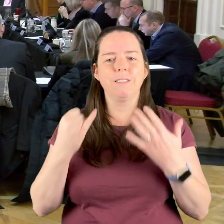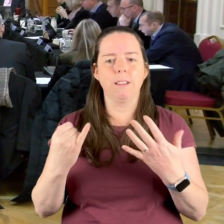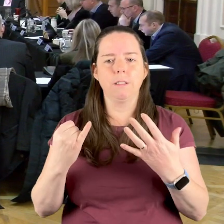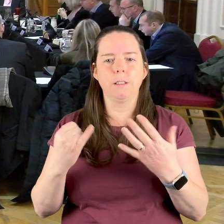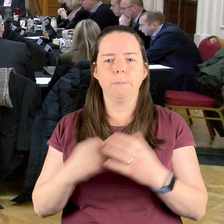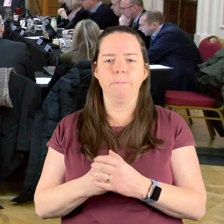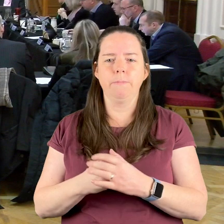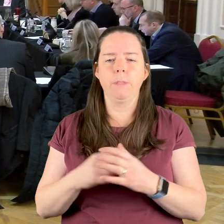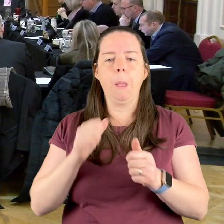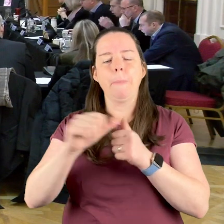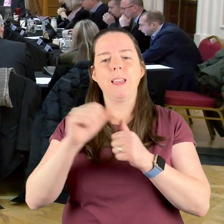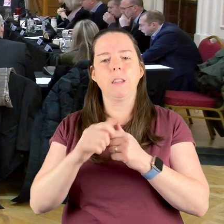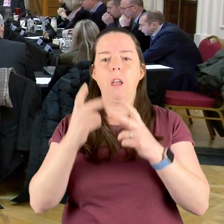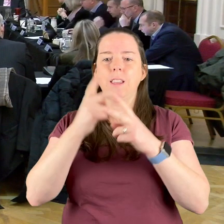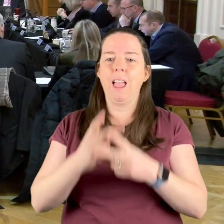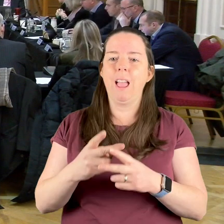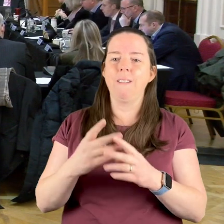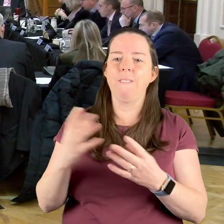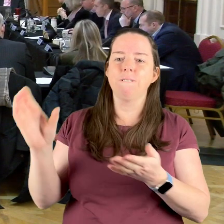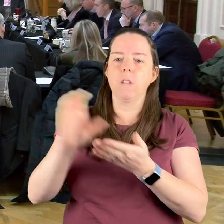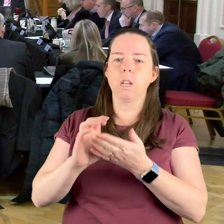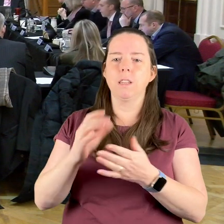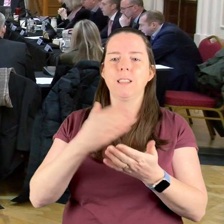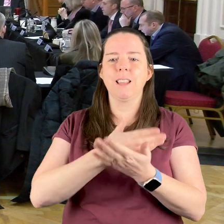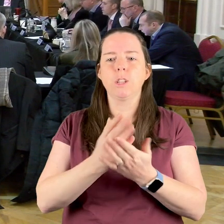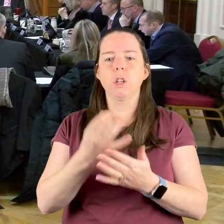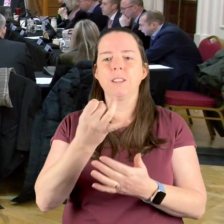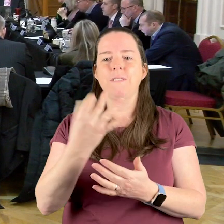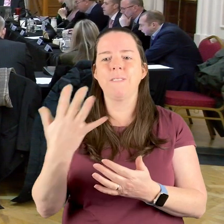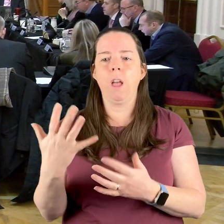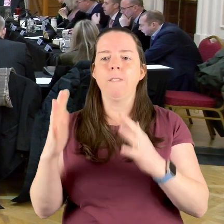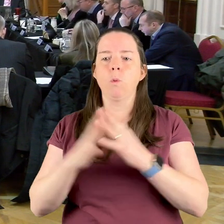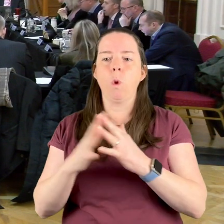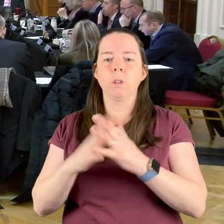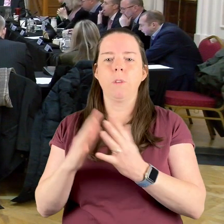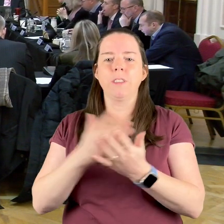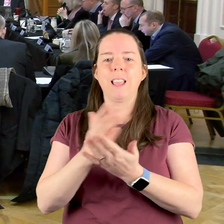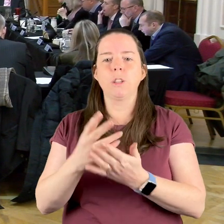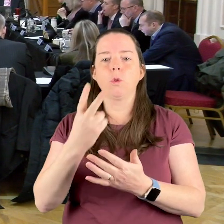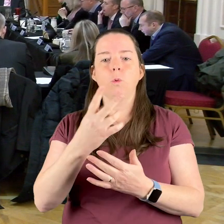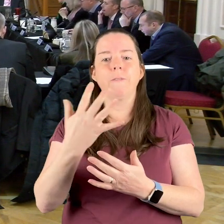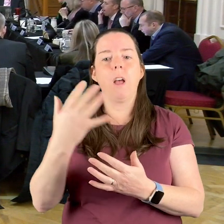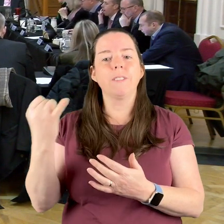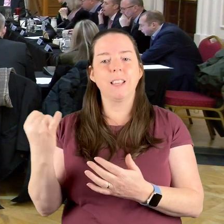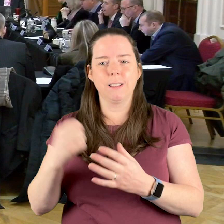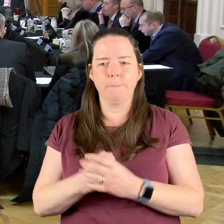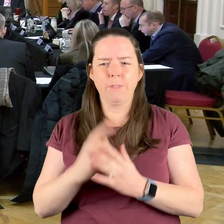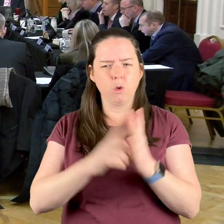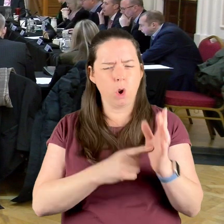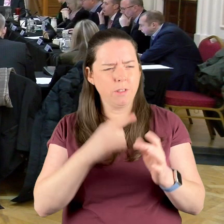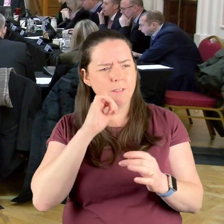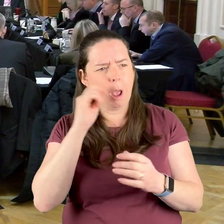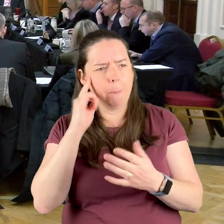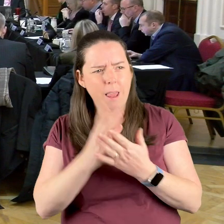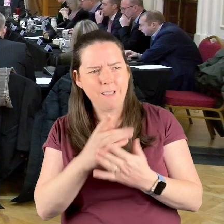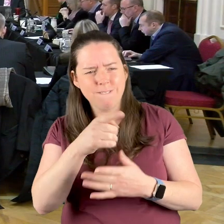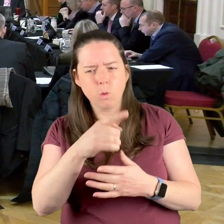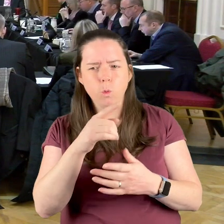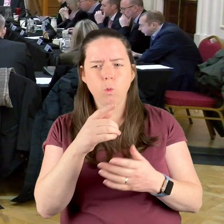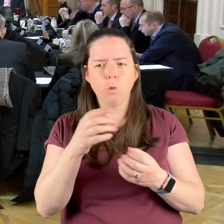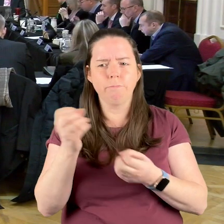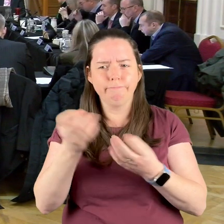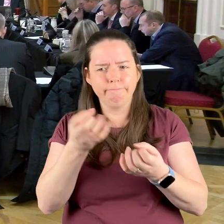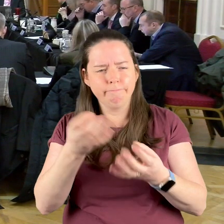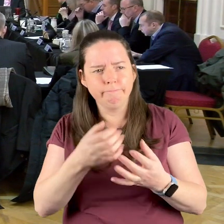Moving on then to item 6, Better Care Fund, Section 75s and Wandsworth, Section 256. Jonathan, I